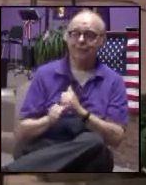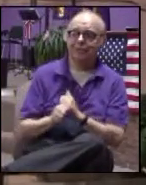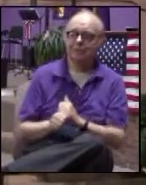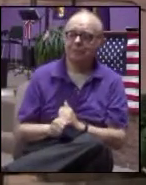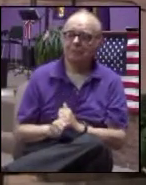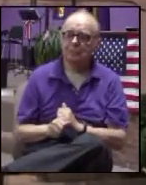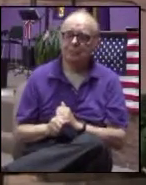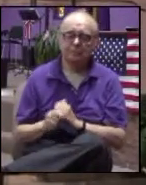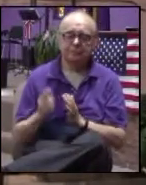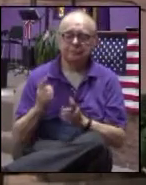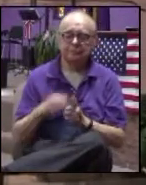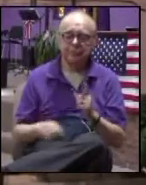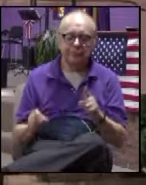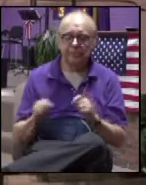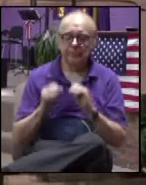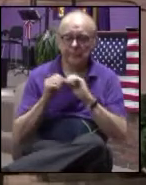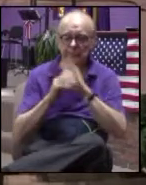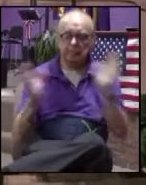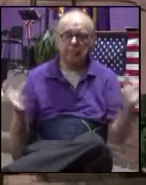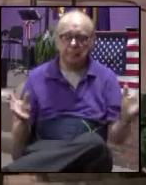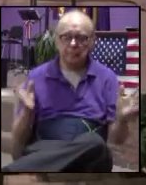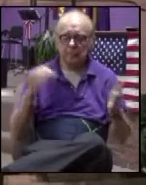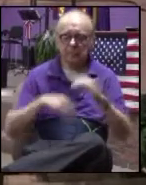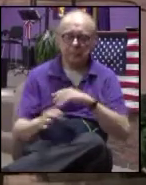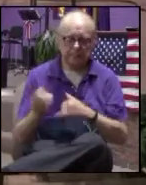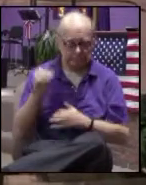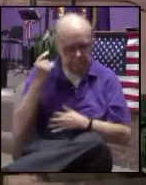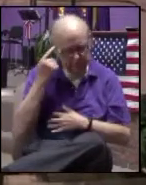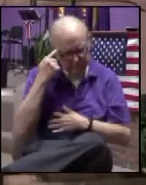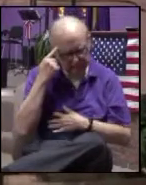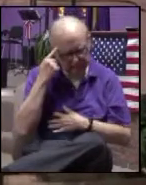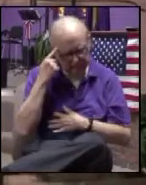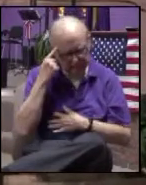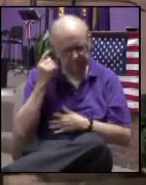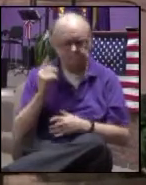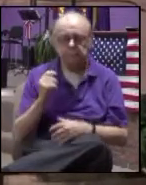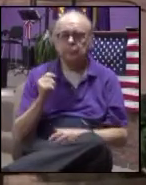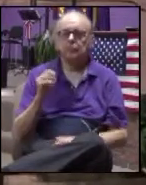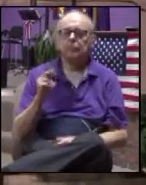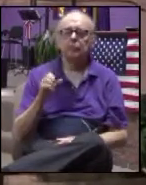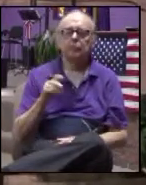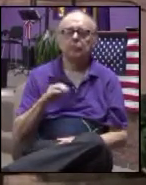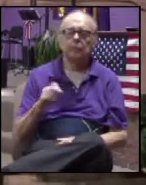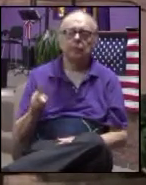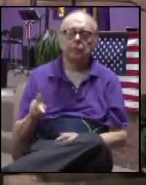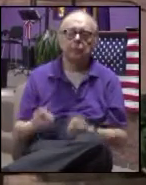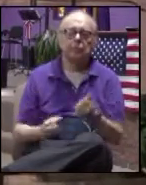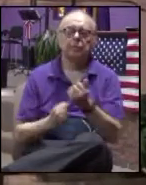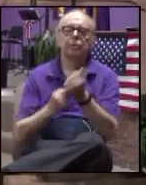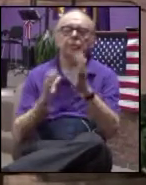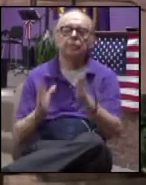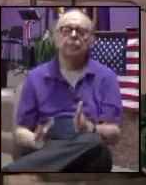What's the first image that comes into your mind when I say Trump supporter?